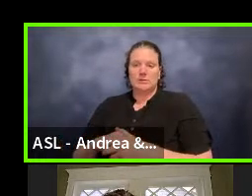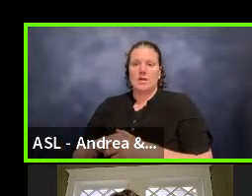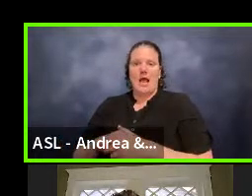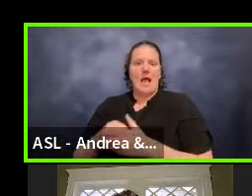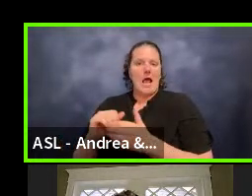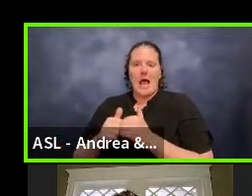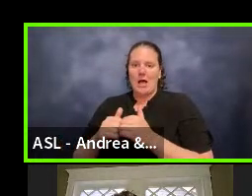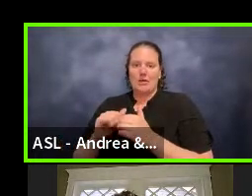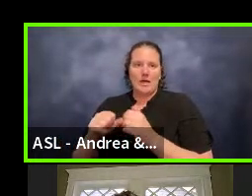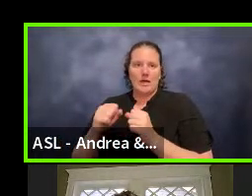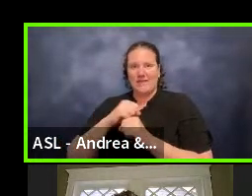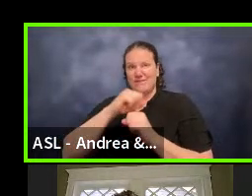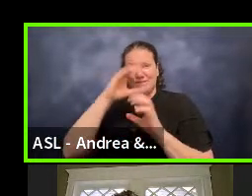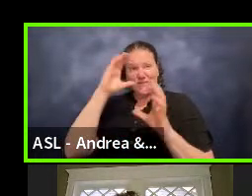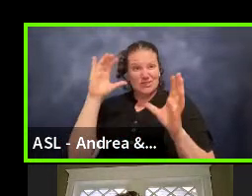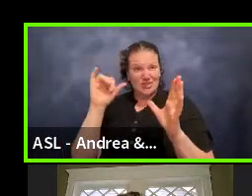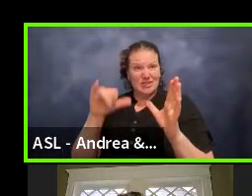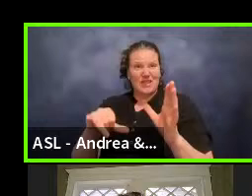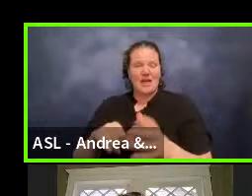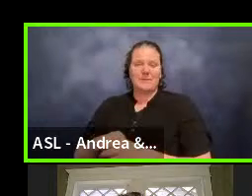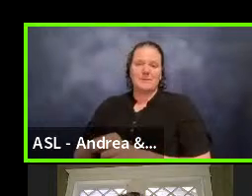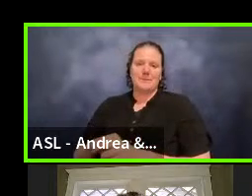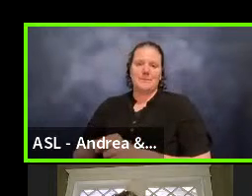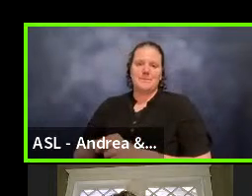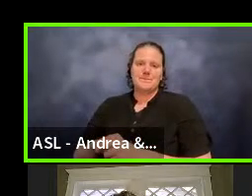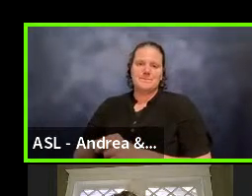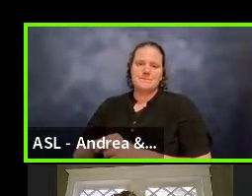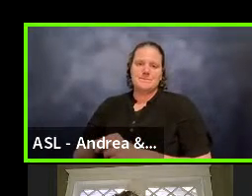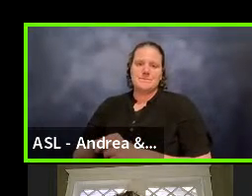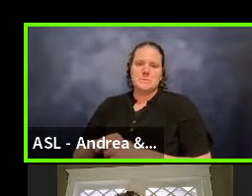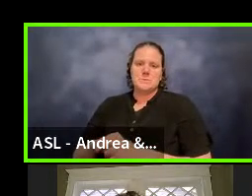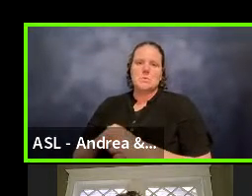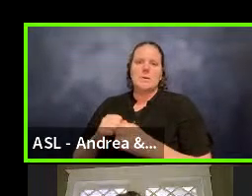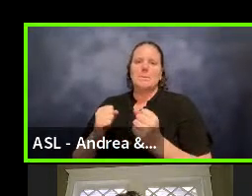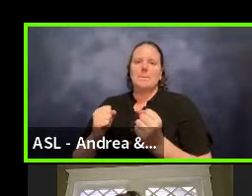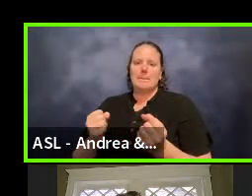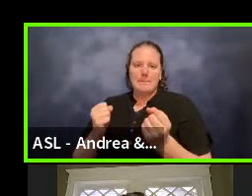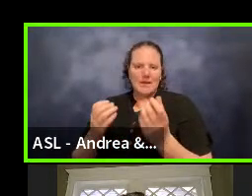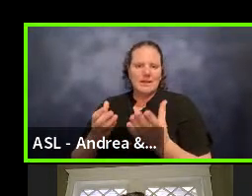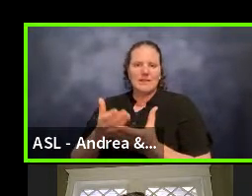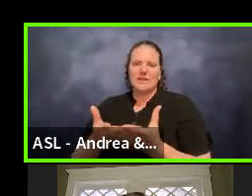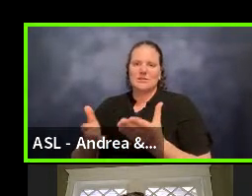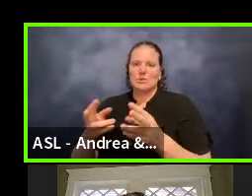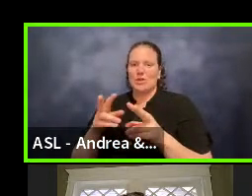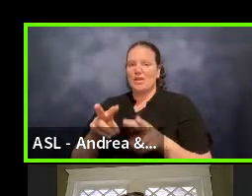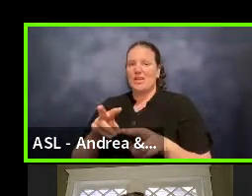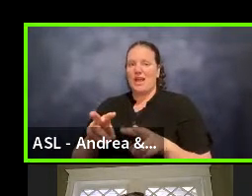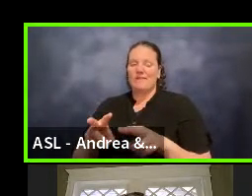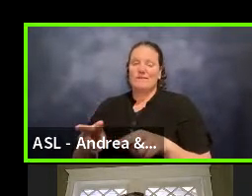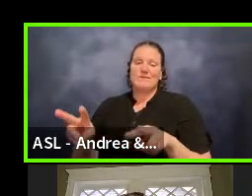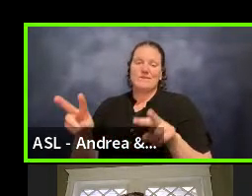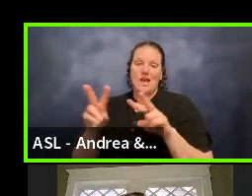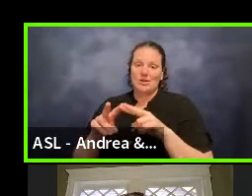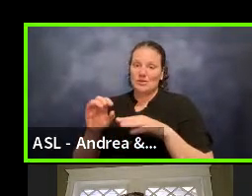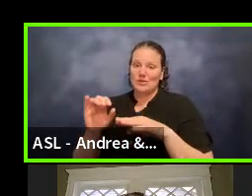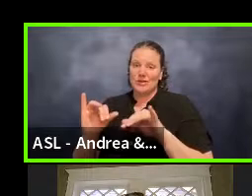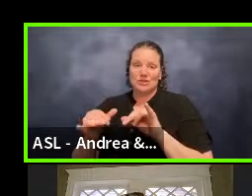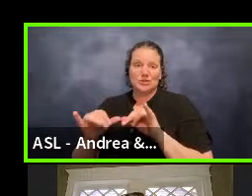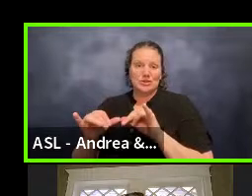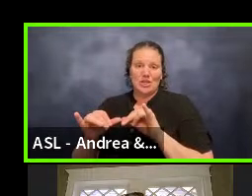is envisioned. So there are a number of things that we'll be looking at. We'll be looking at value engineering